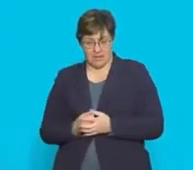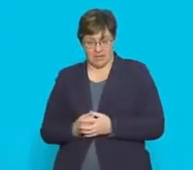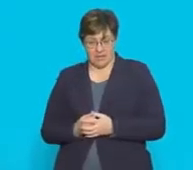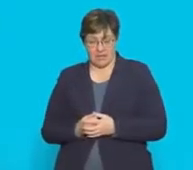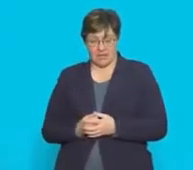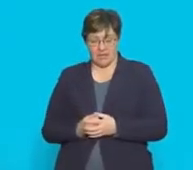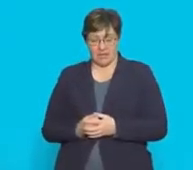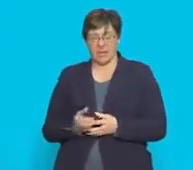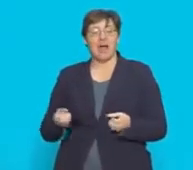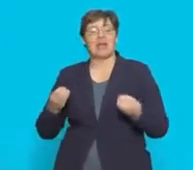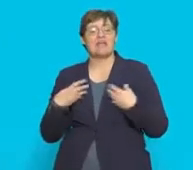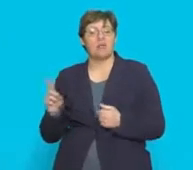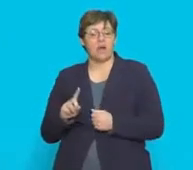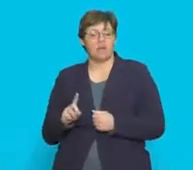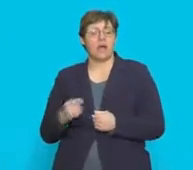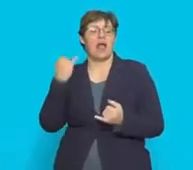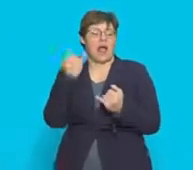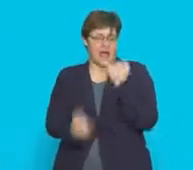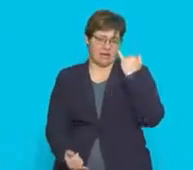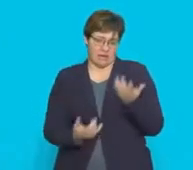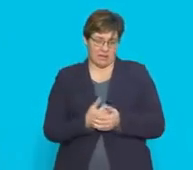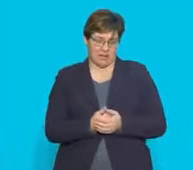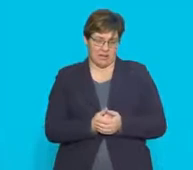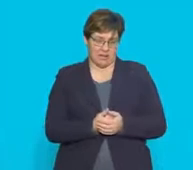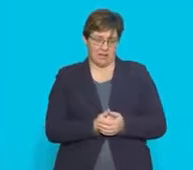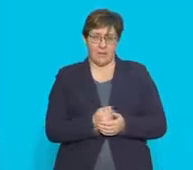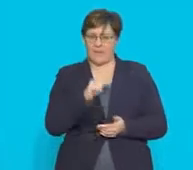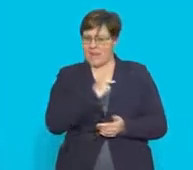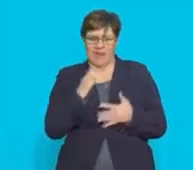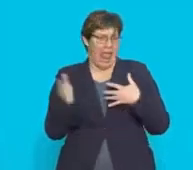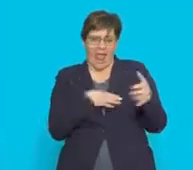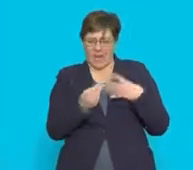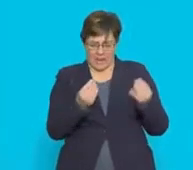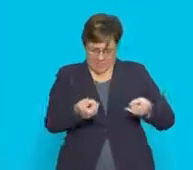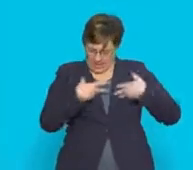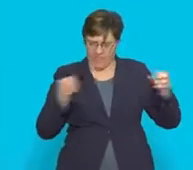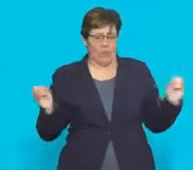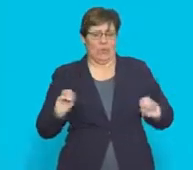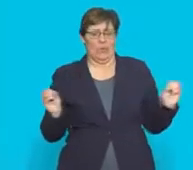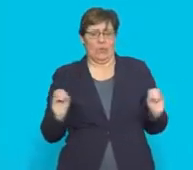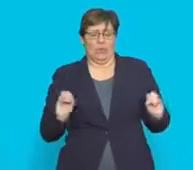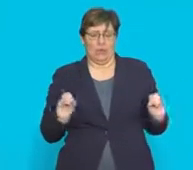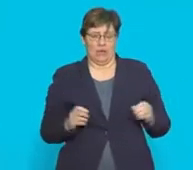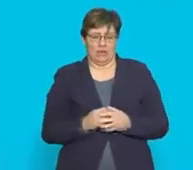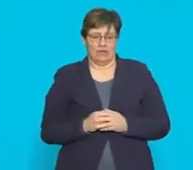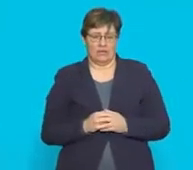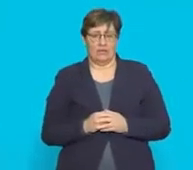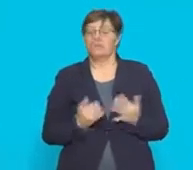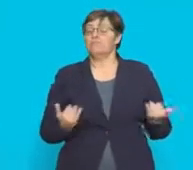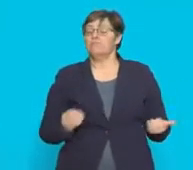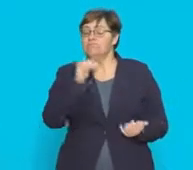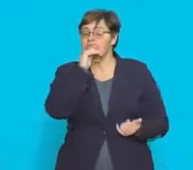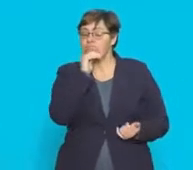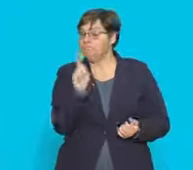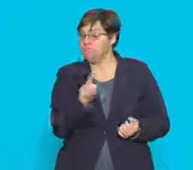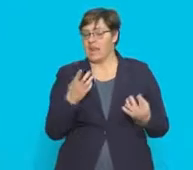classify. But it is giving us error. Therefore, it is not giving us any number for that matter. So, meaning there